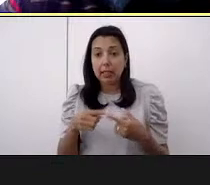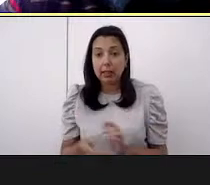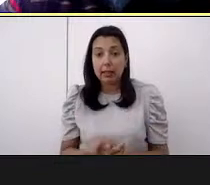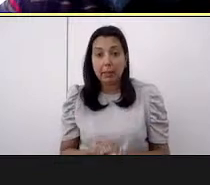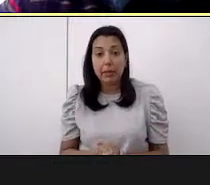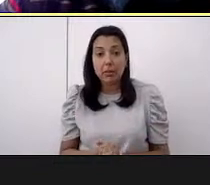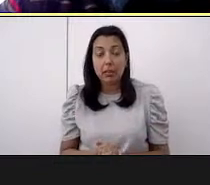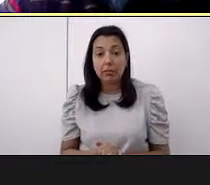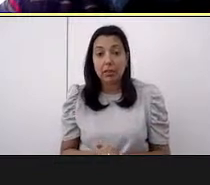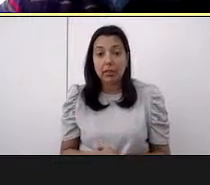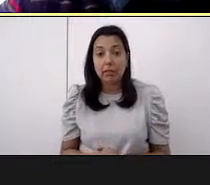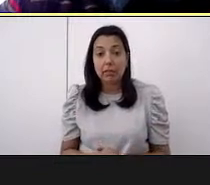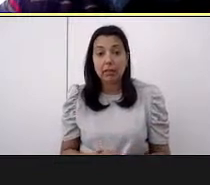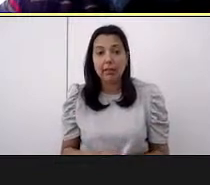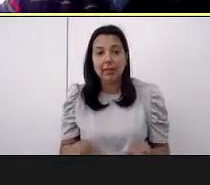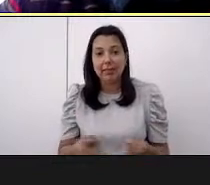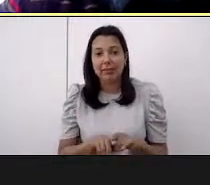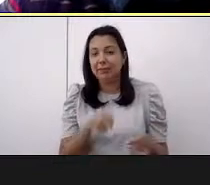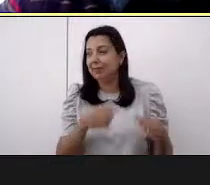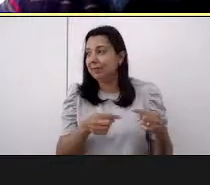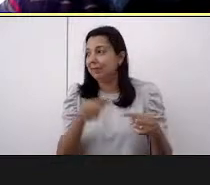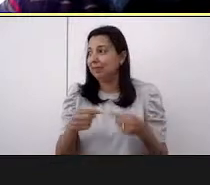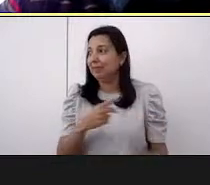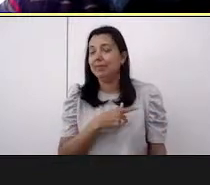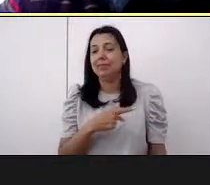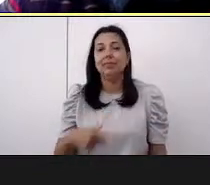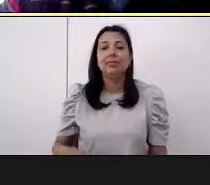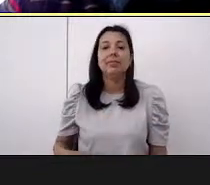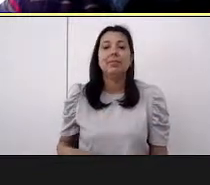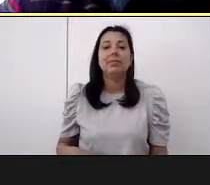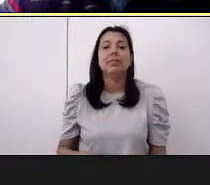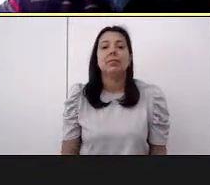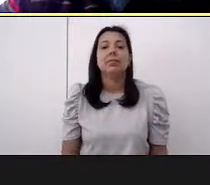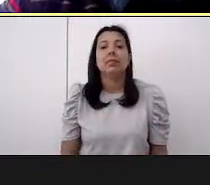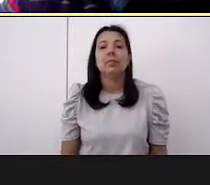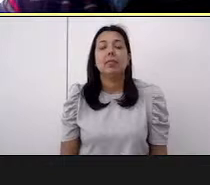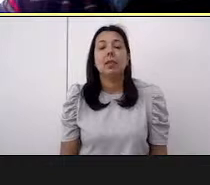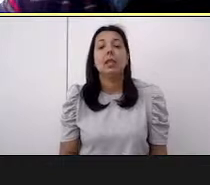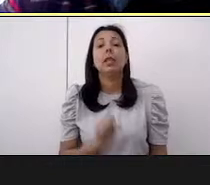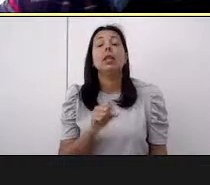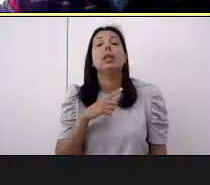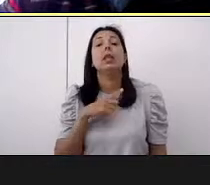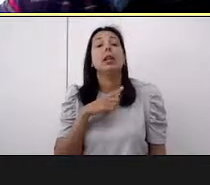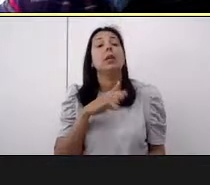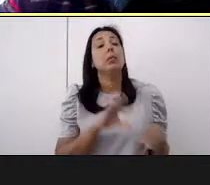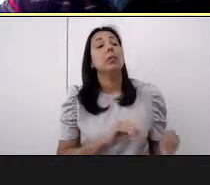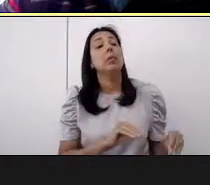is leading to a change in public policy legal frameworks.